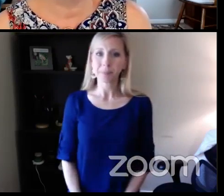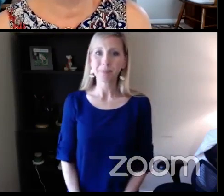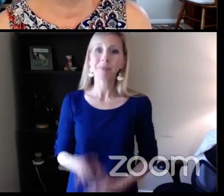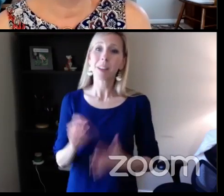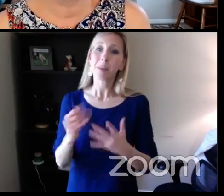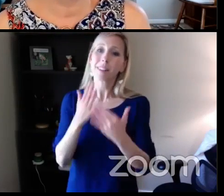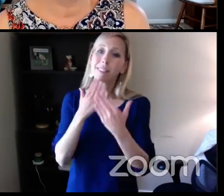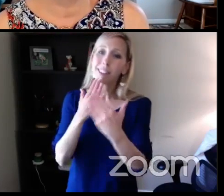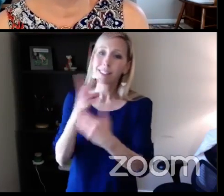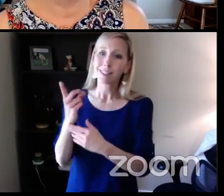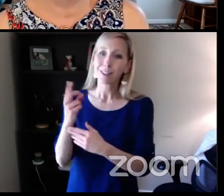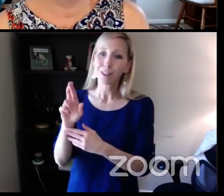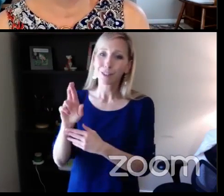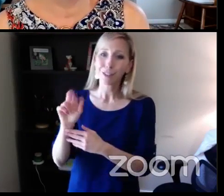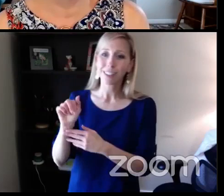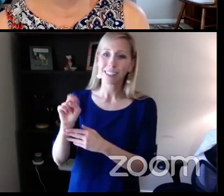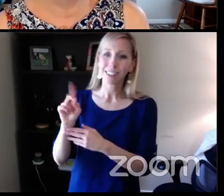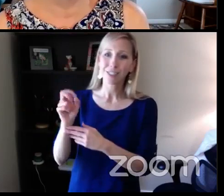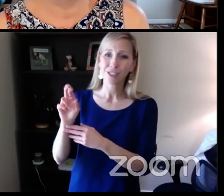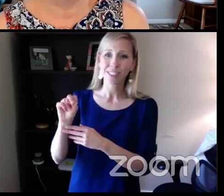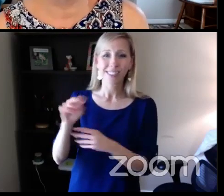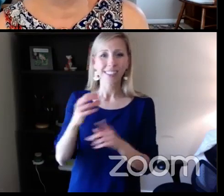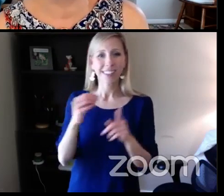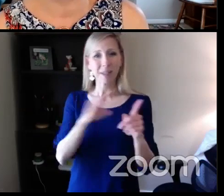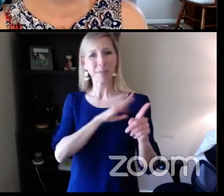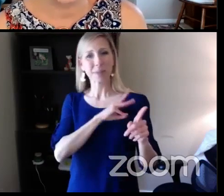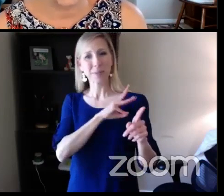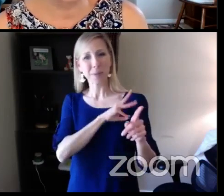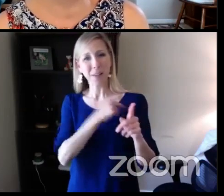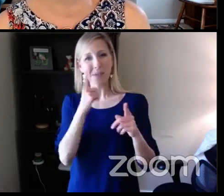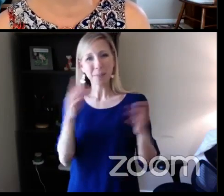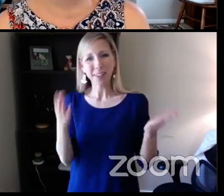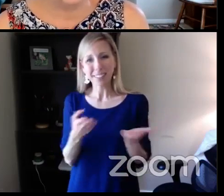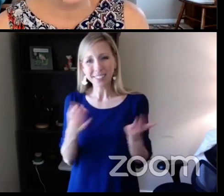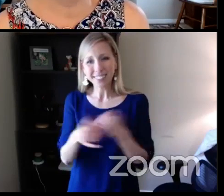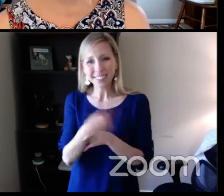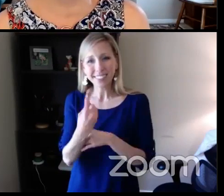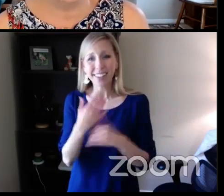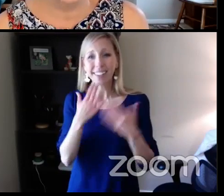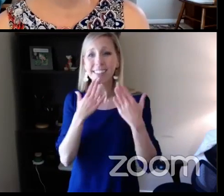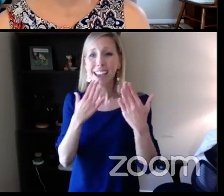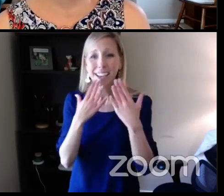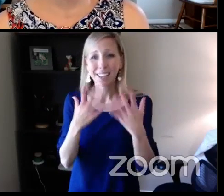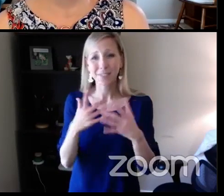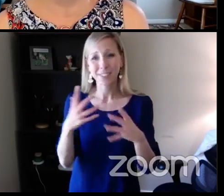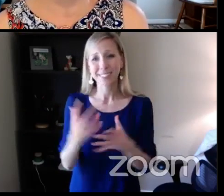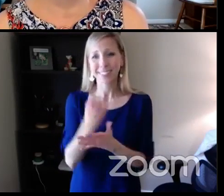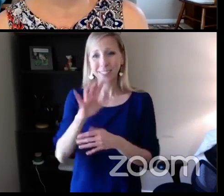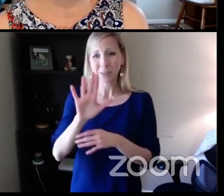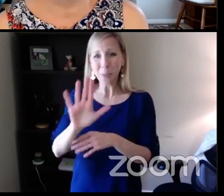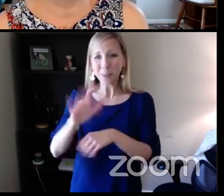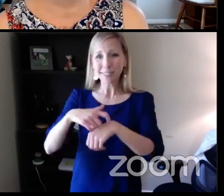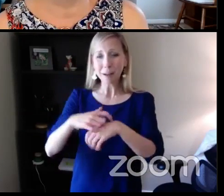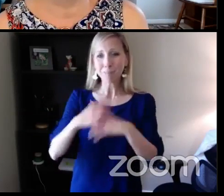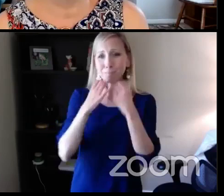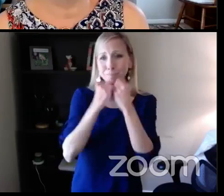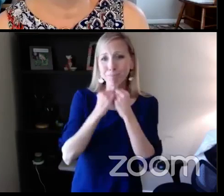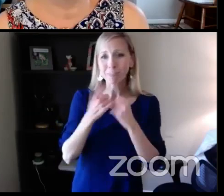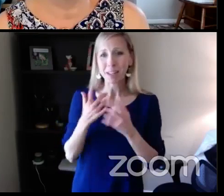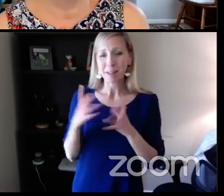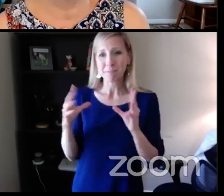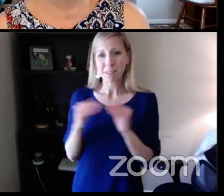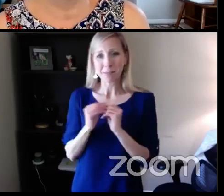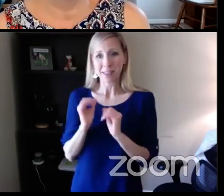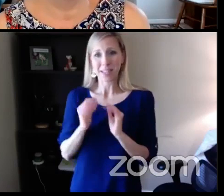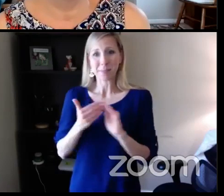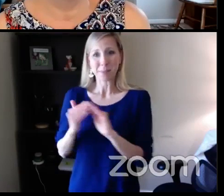Dr. Anderson and Brenda Wellen for joining us today. Thank you guys so much for taking the time to meet with our community today